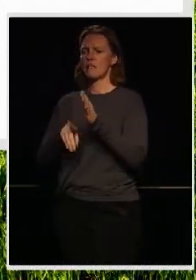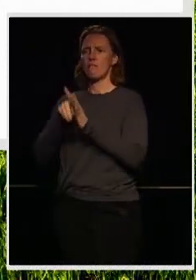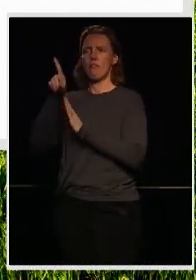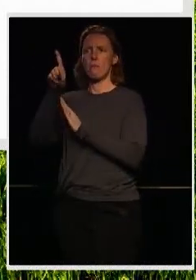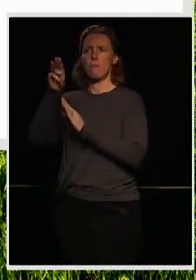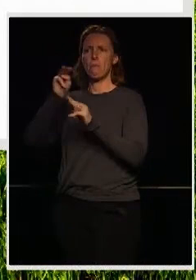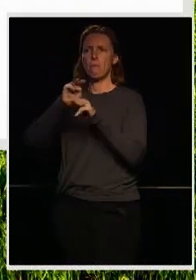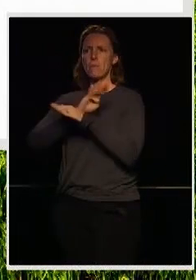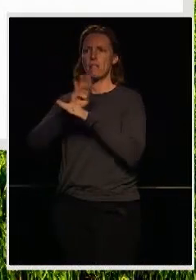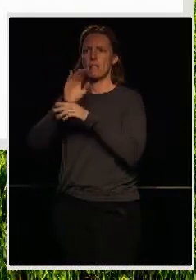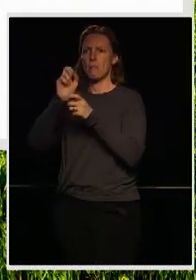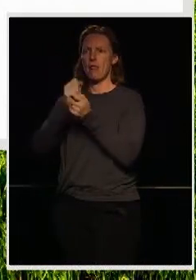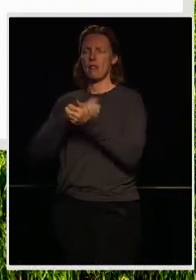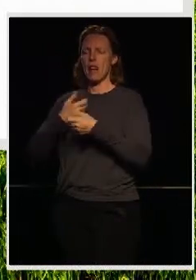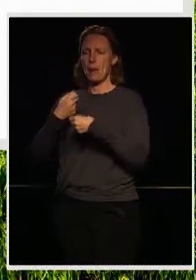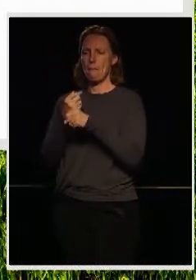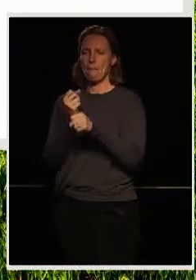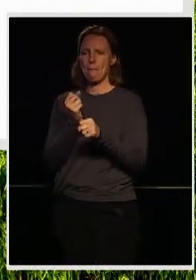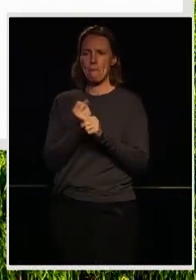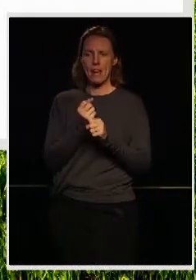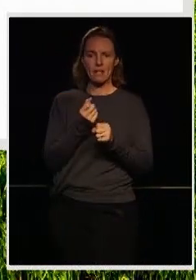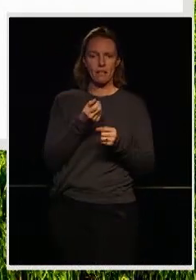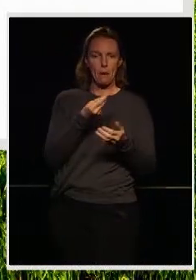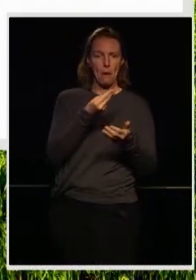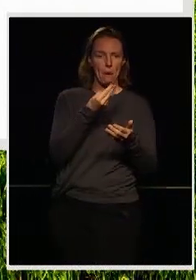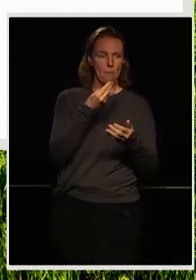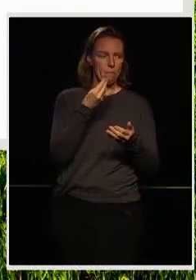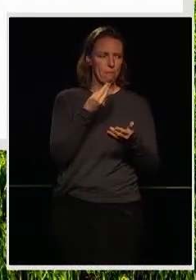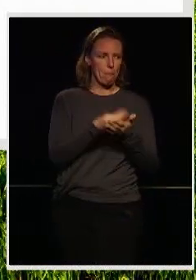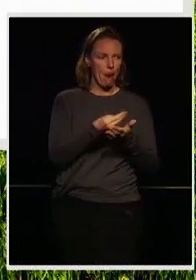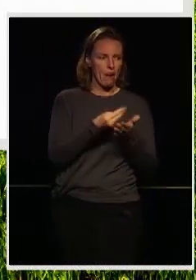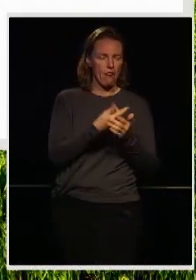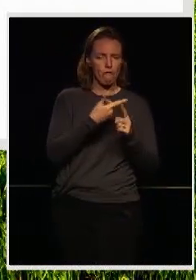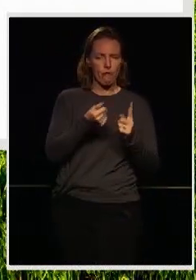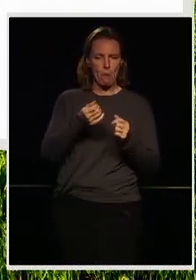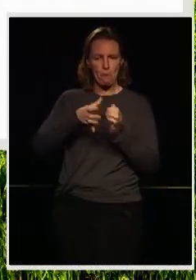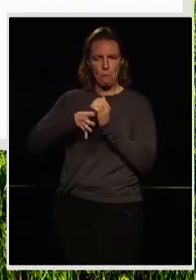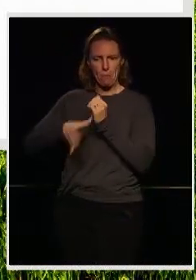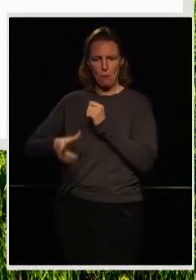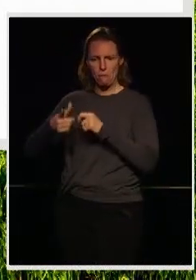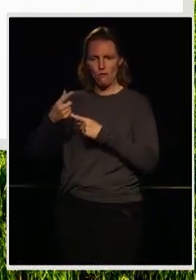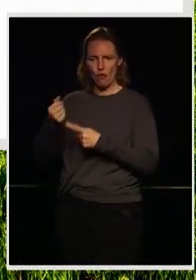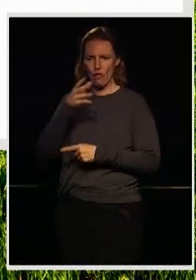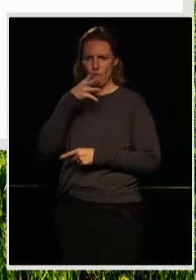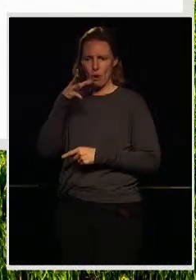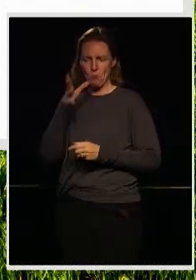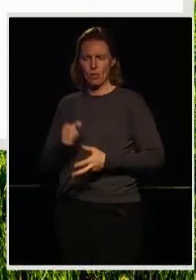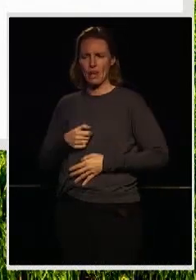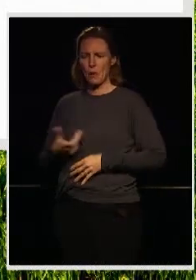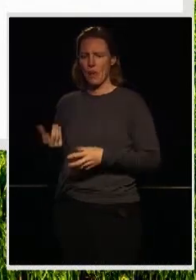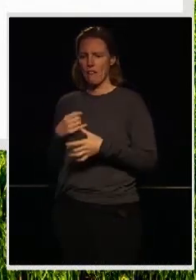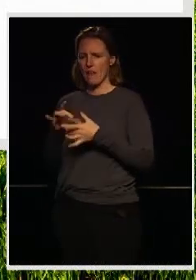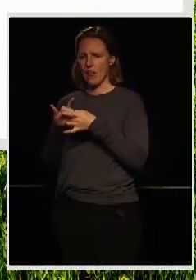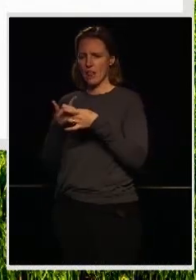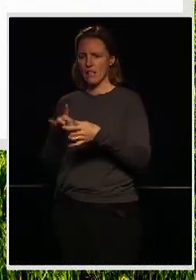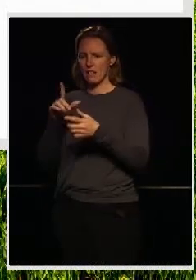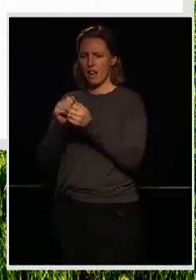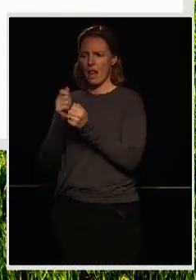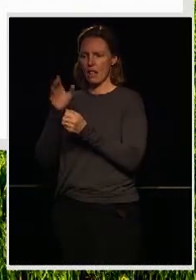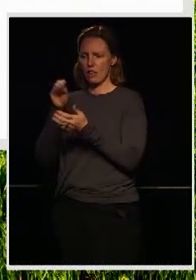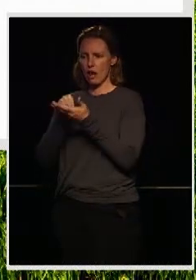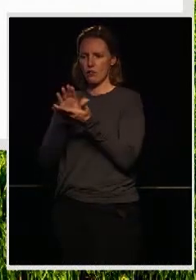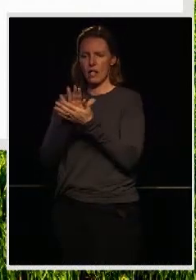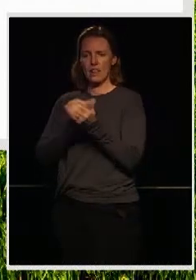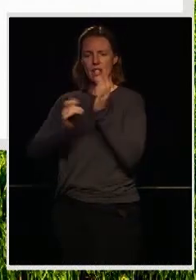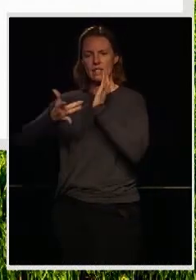business model that monetizes manure for the farmer. We have a lease and maintenance service contract for the farmer. The technology will